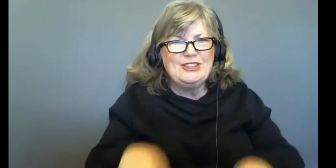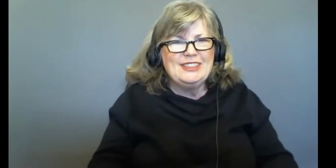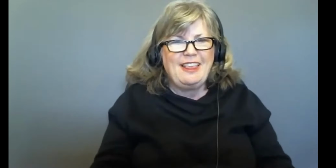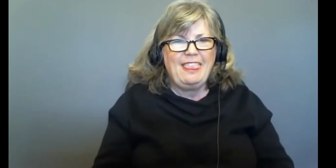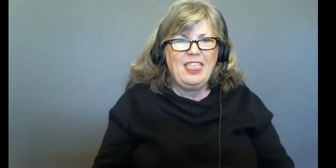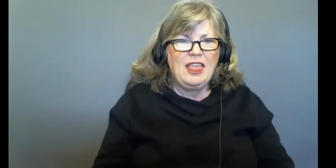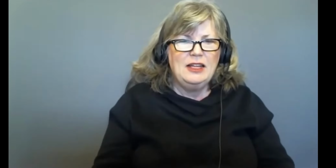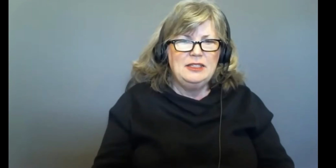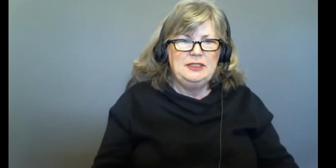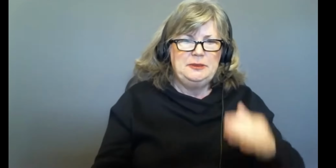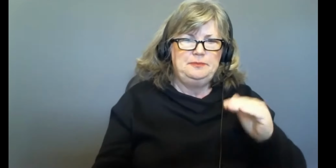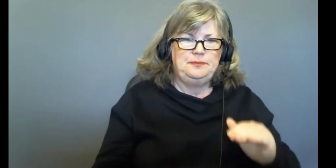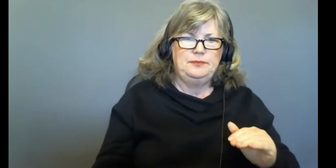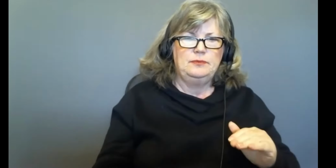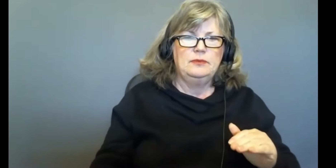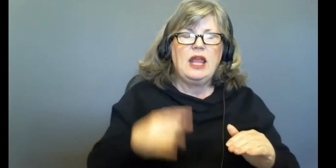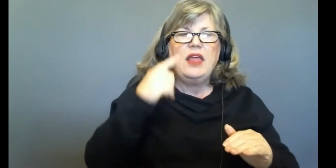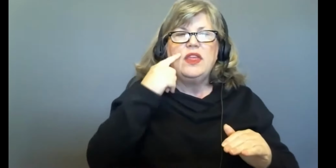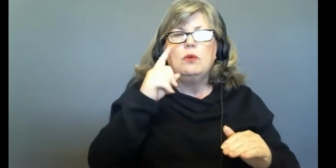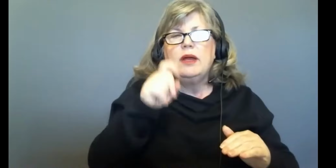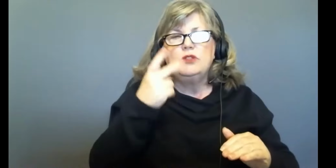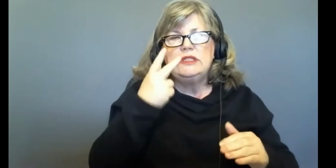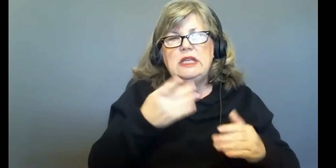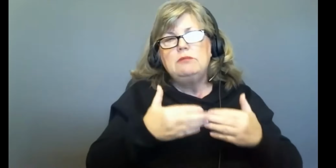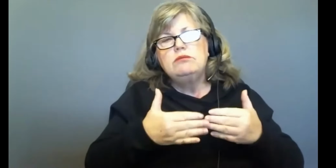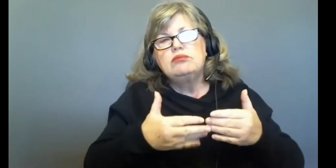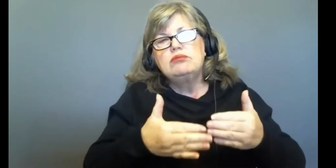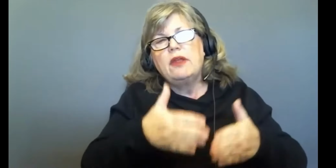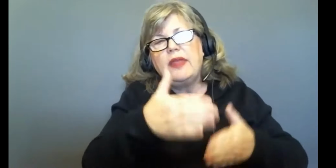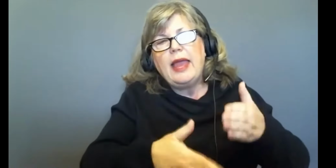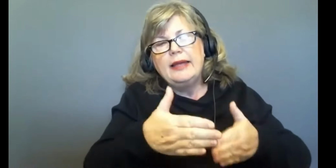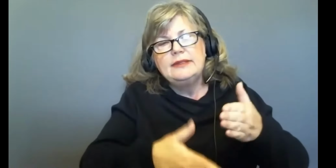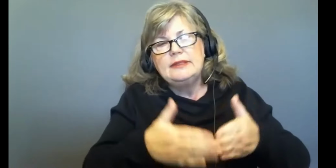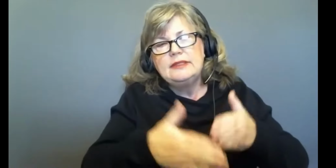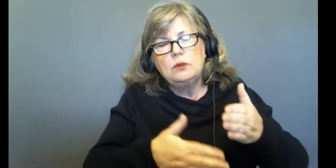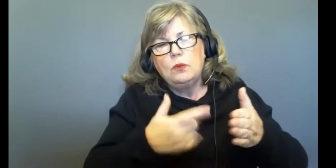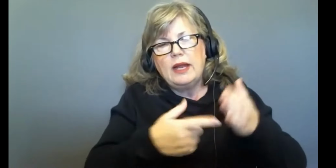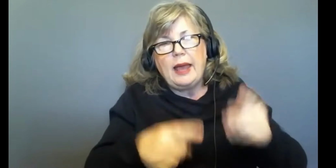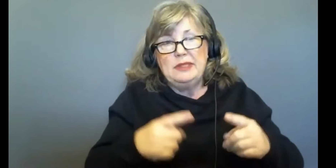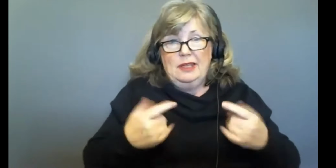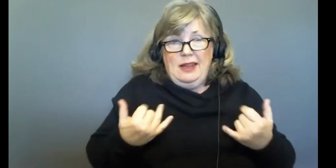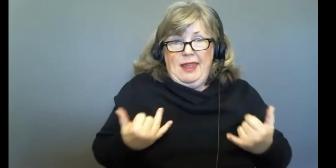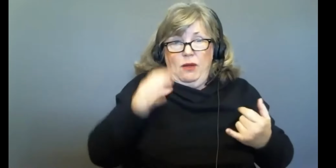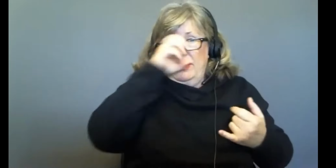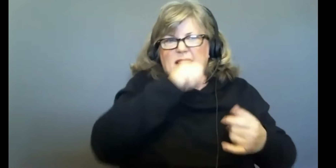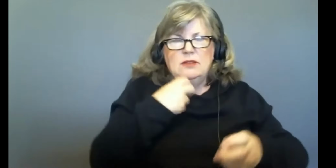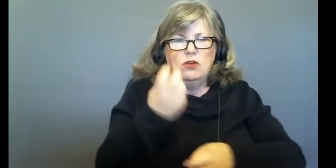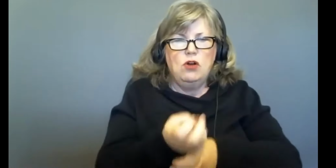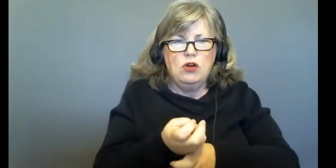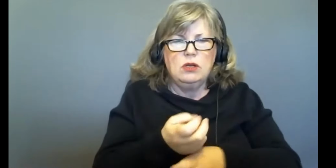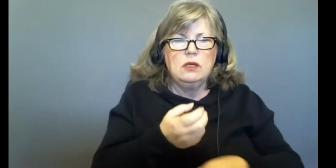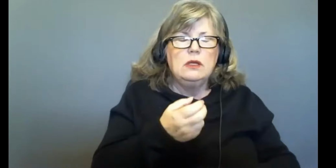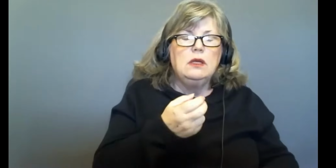I mean, I think we have to see the end results and what, so it's a bit hard to guess now. All I guess I can say